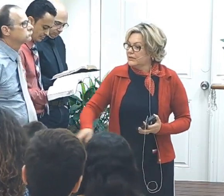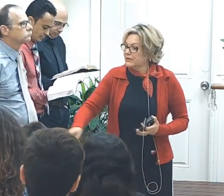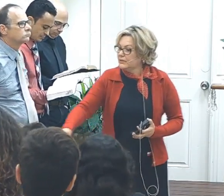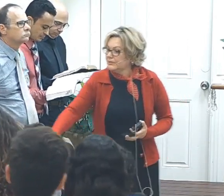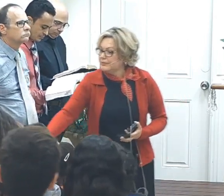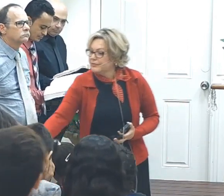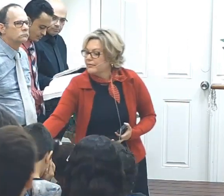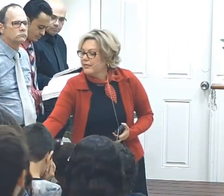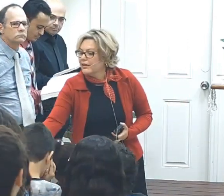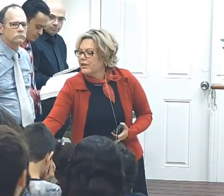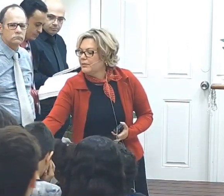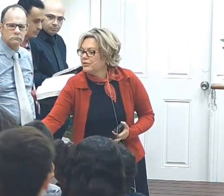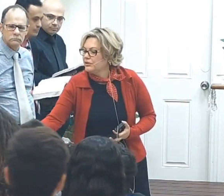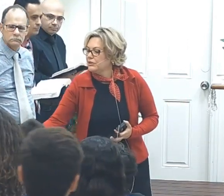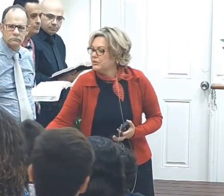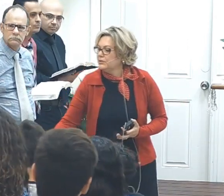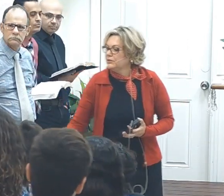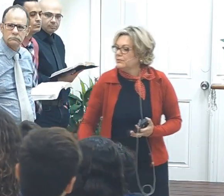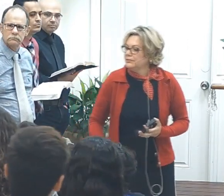I want to hear